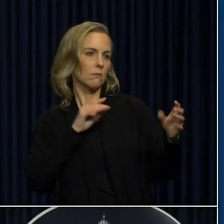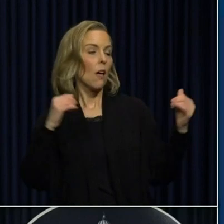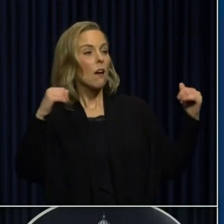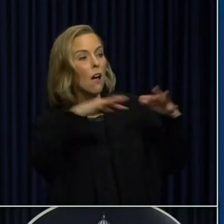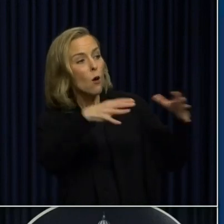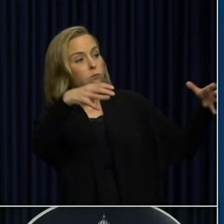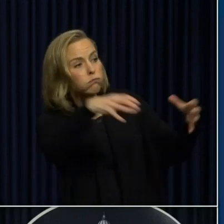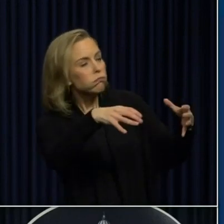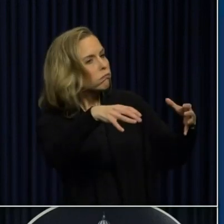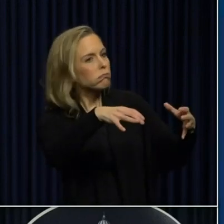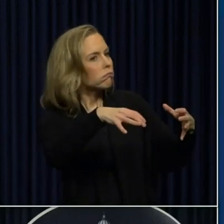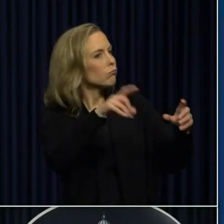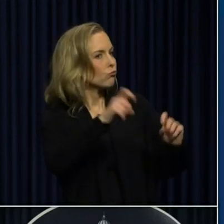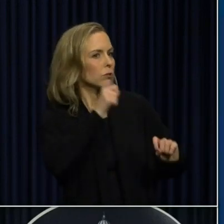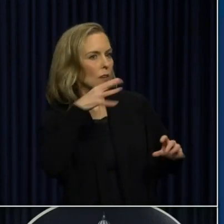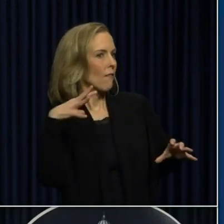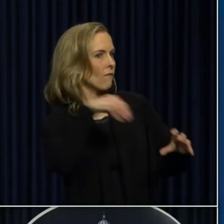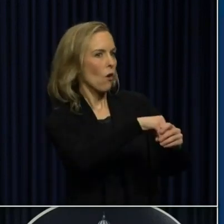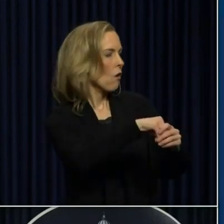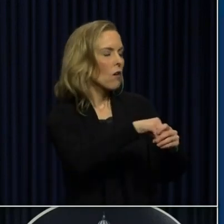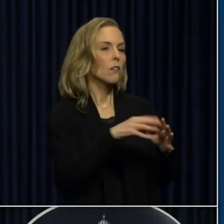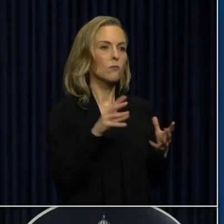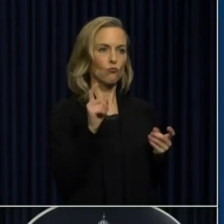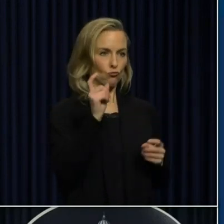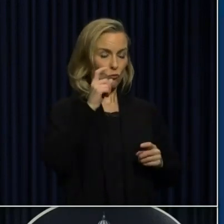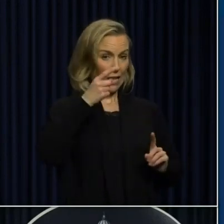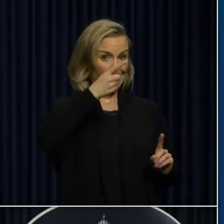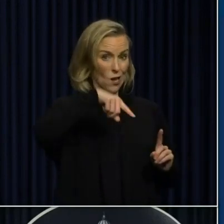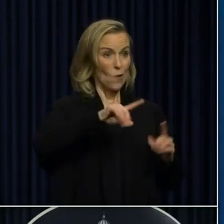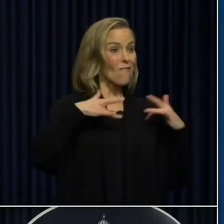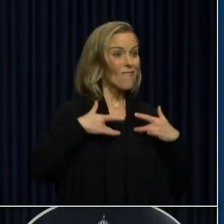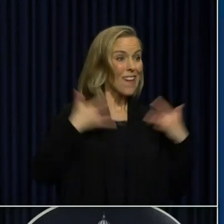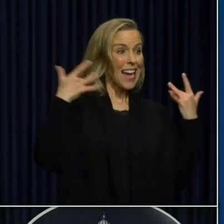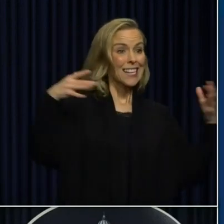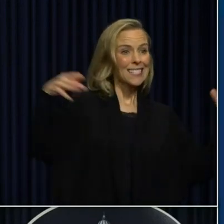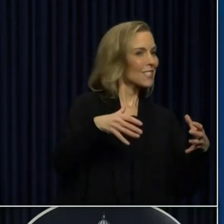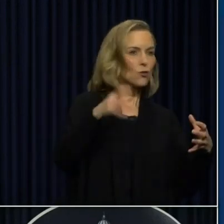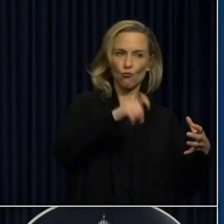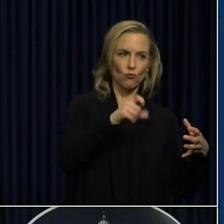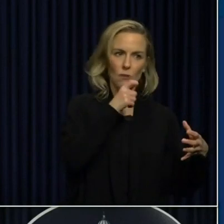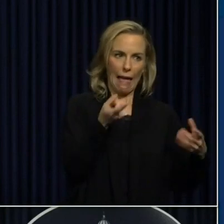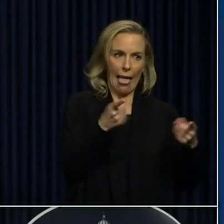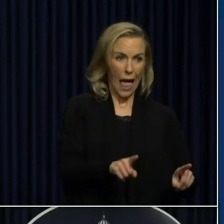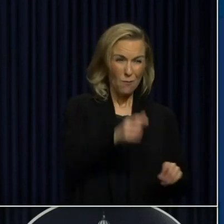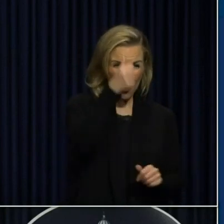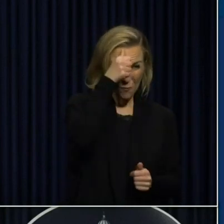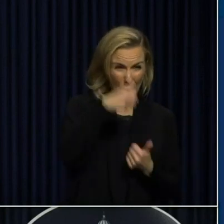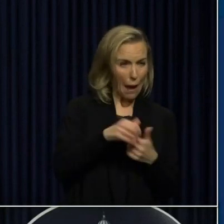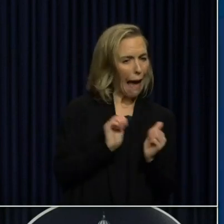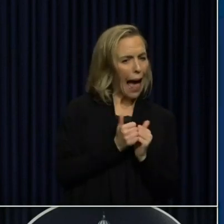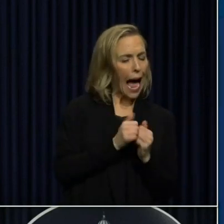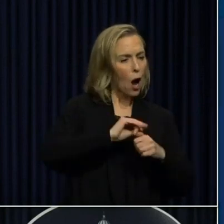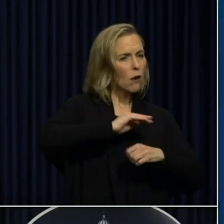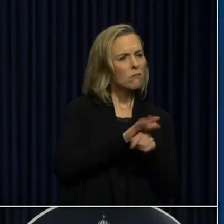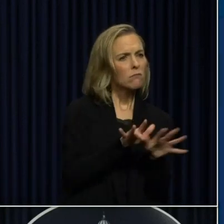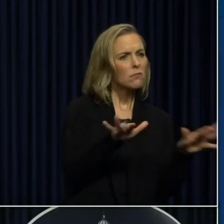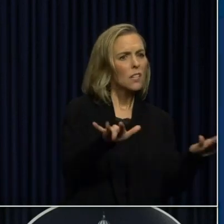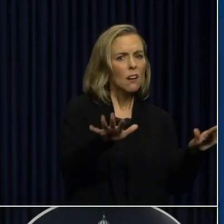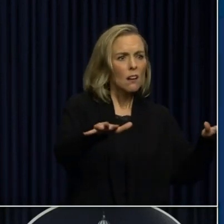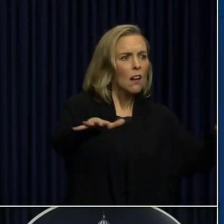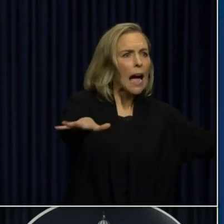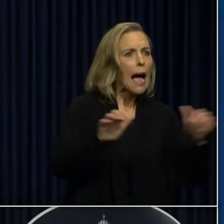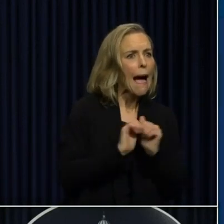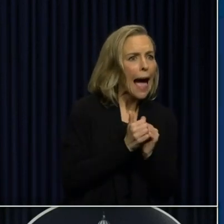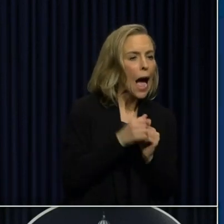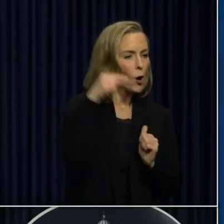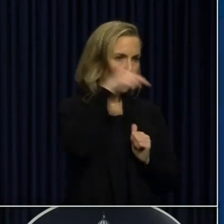mass gatherings for any reason. Remember, that's how the coronavirus spreads, and we're now seeing stories from